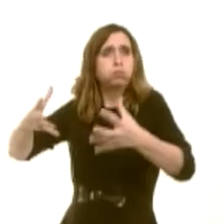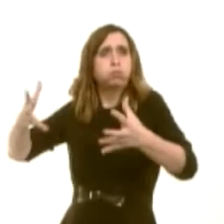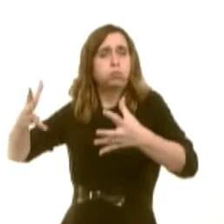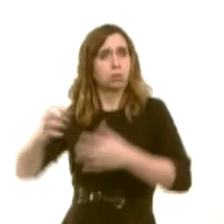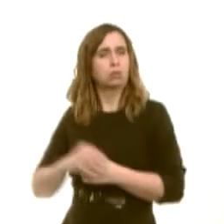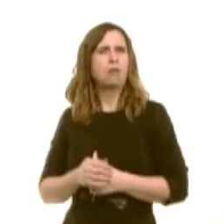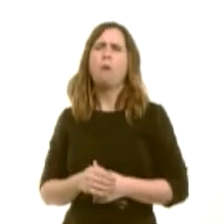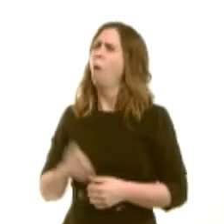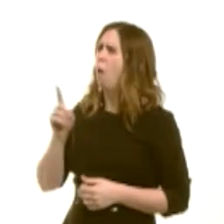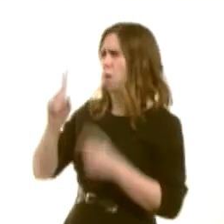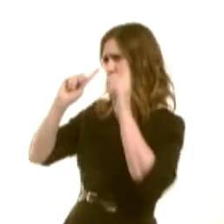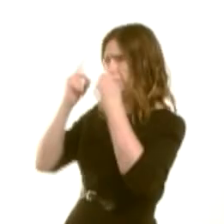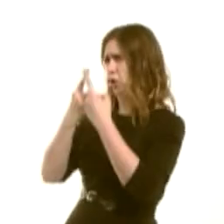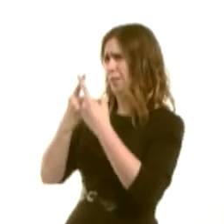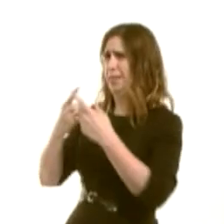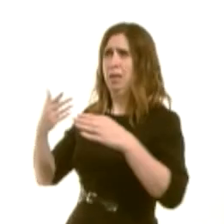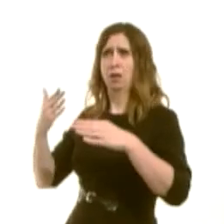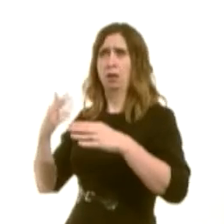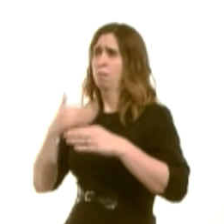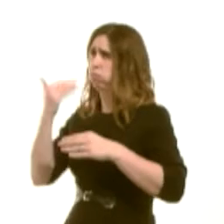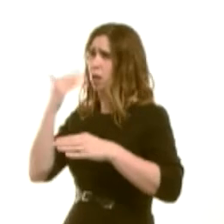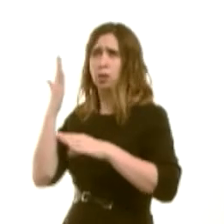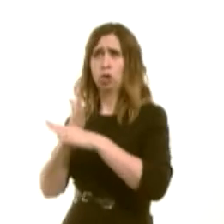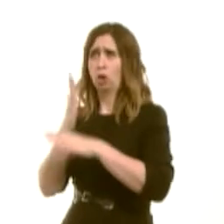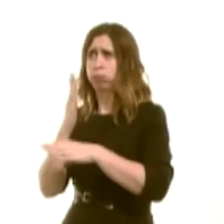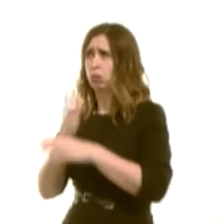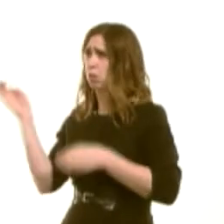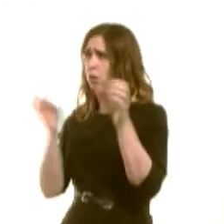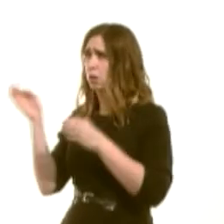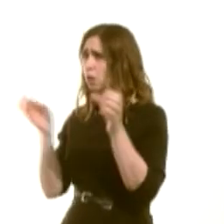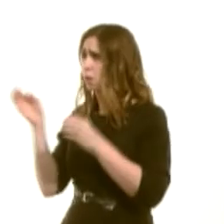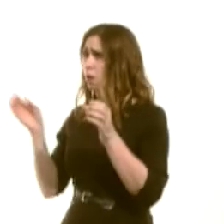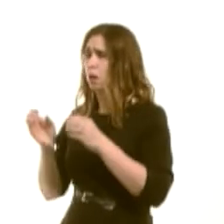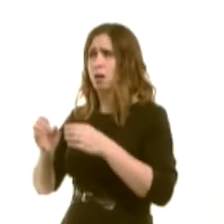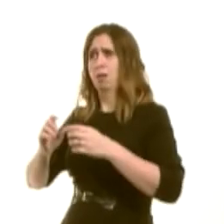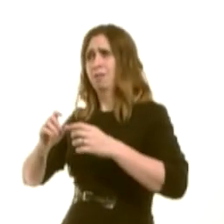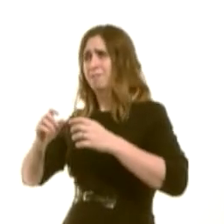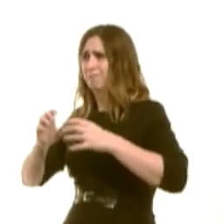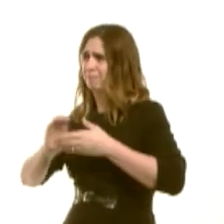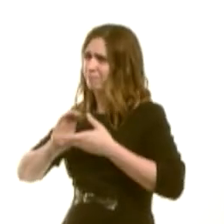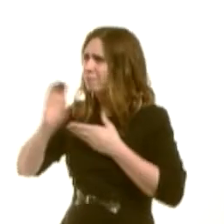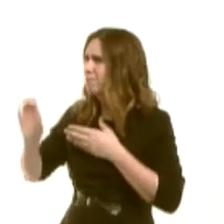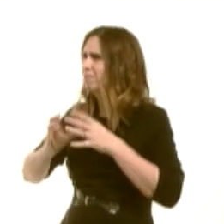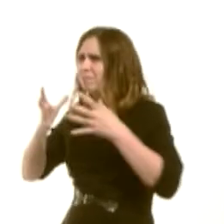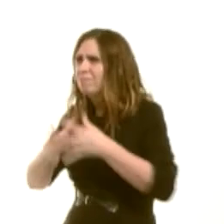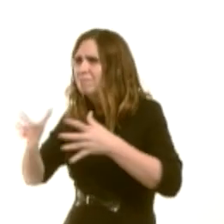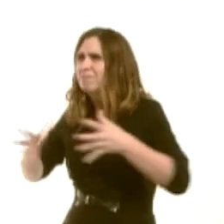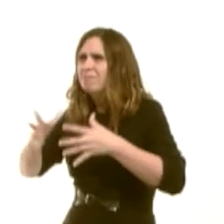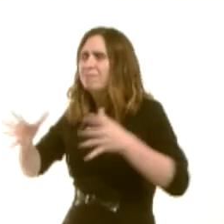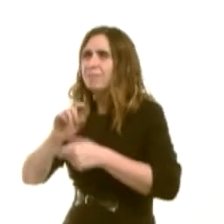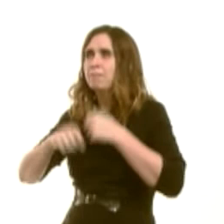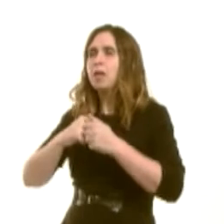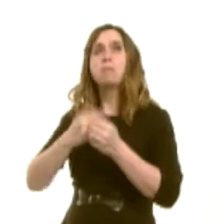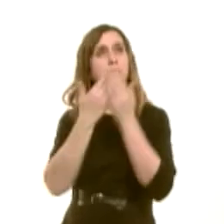economy. They're large local employers that generate highly skilled graduates. They attract investment. They stimulate the growth of spin-out